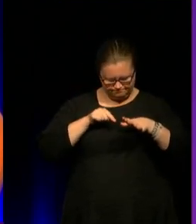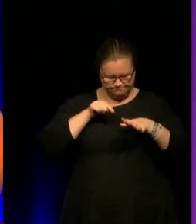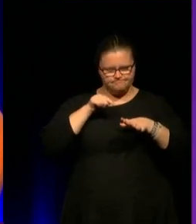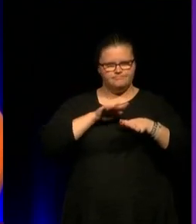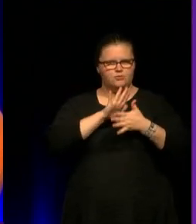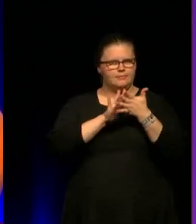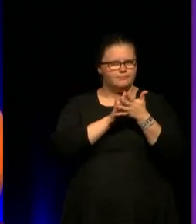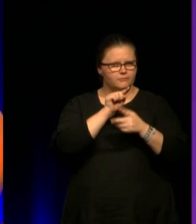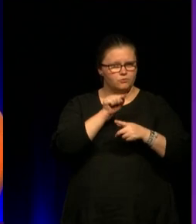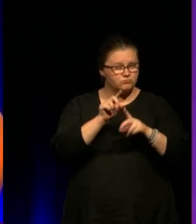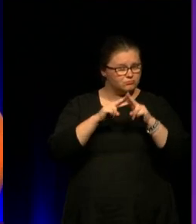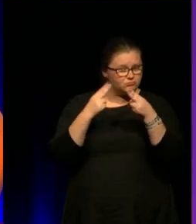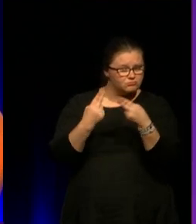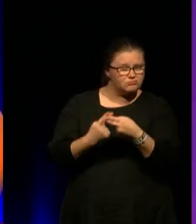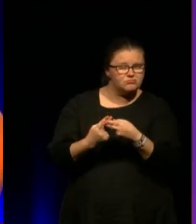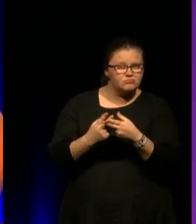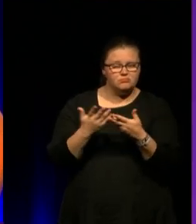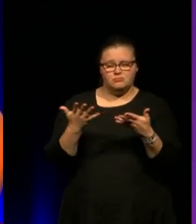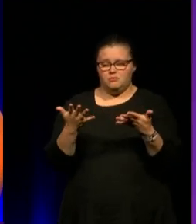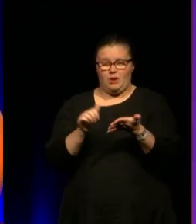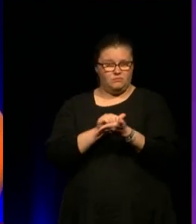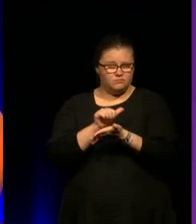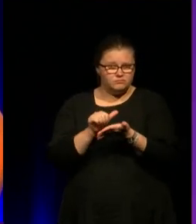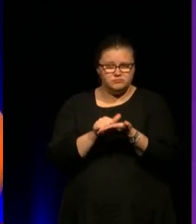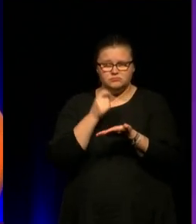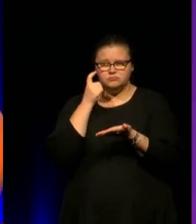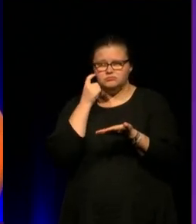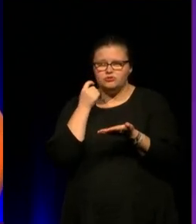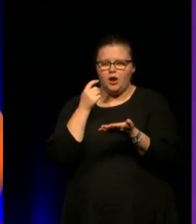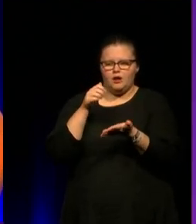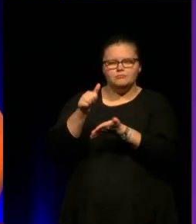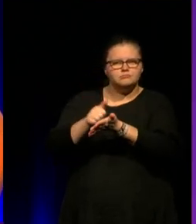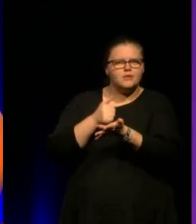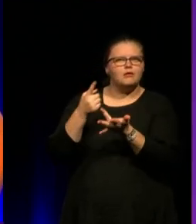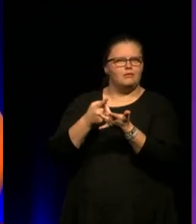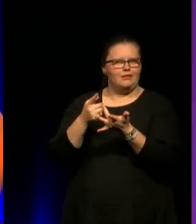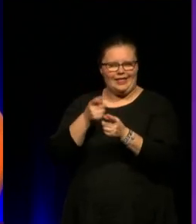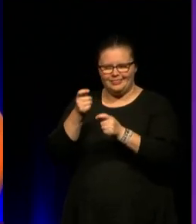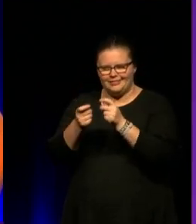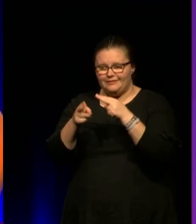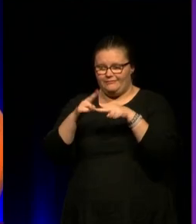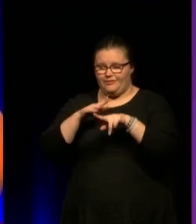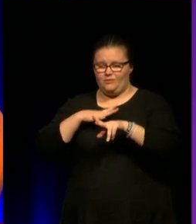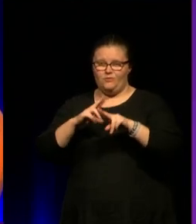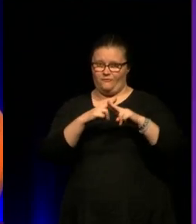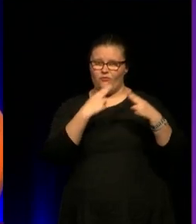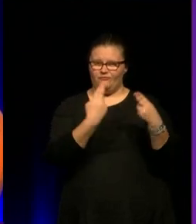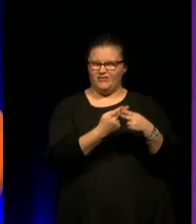family. And where appropriate, we'll be looking to direct people to buy another test if they want to test their loved ones, if they think that's